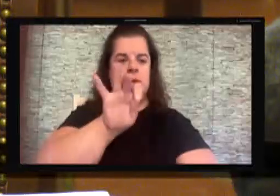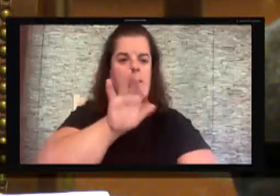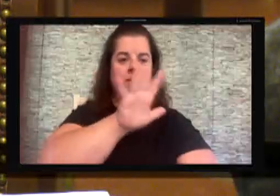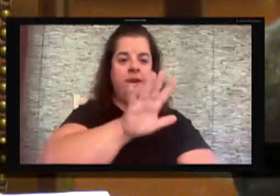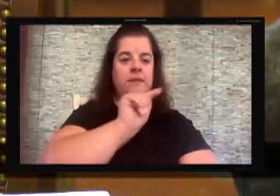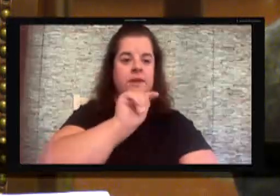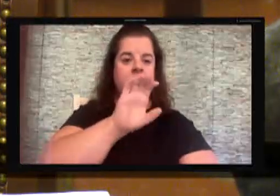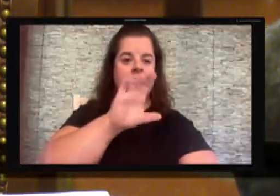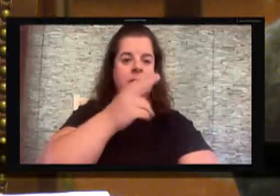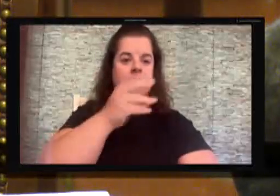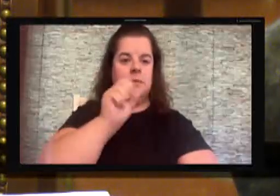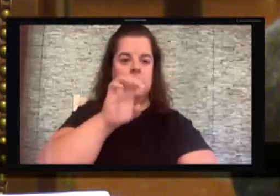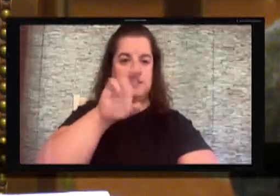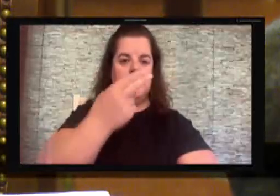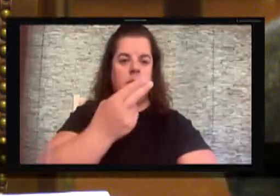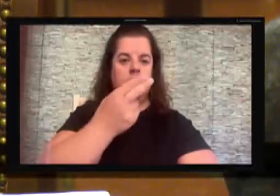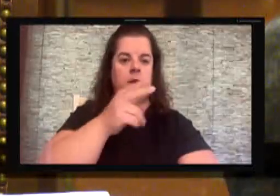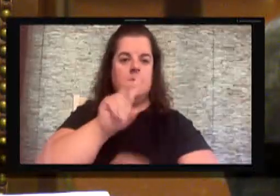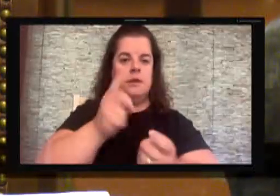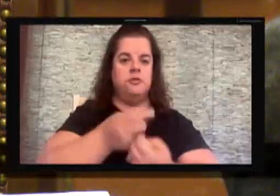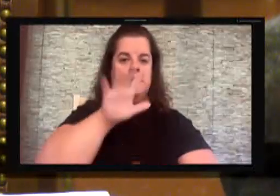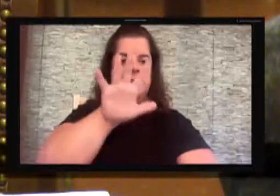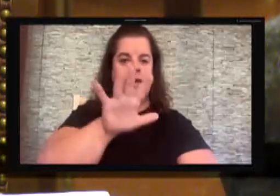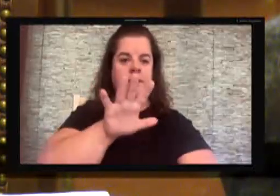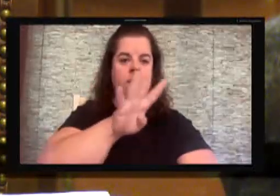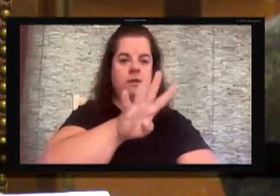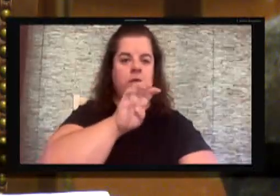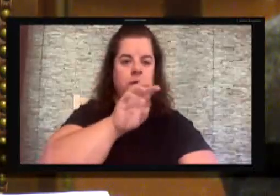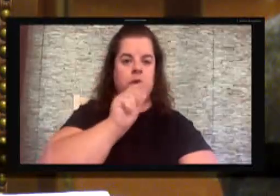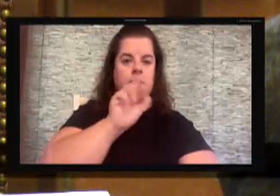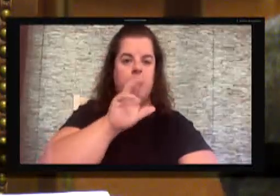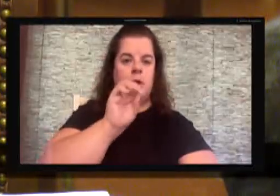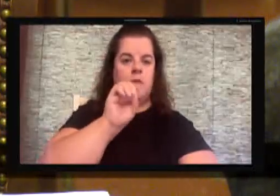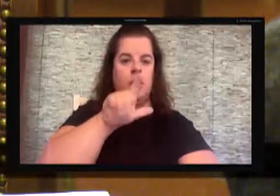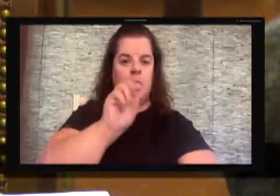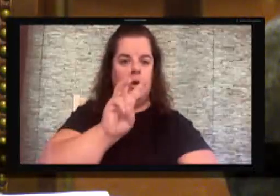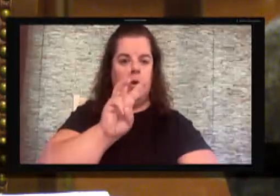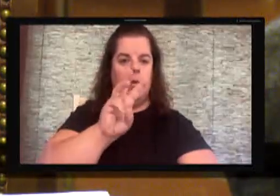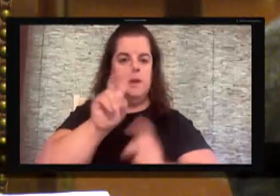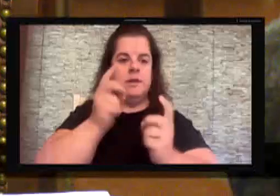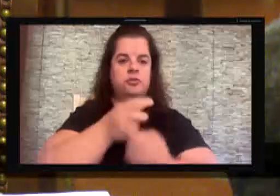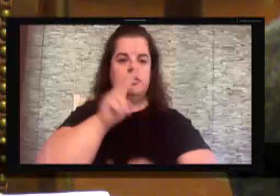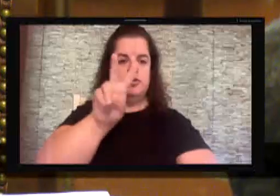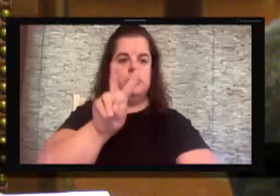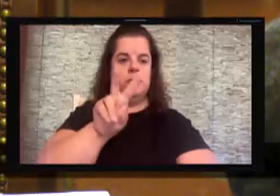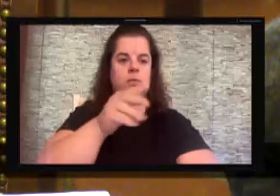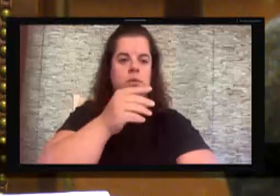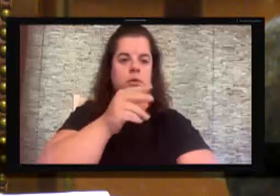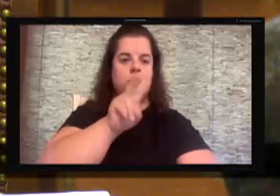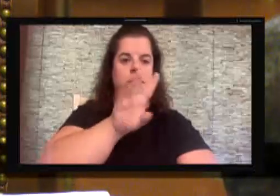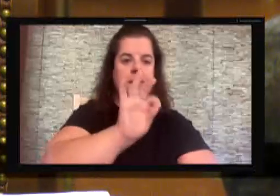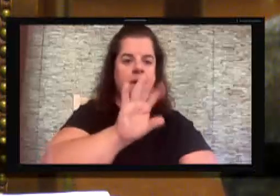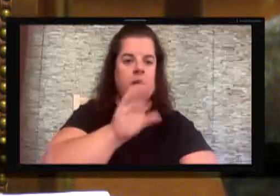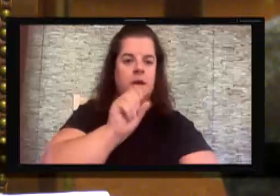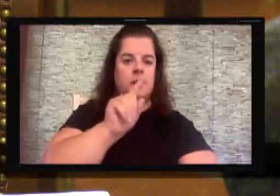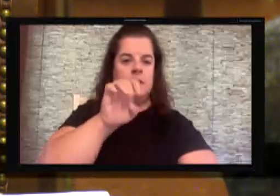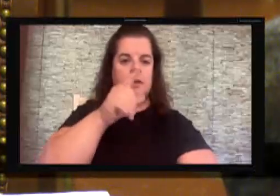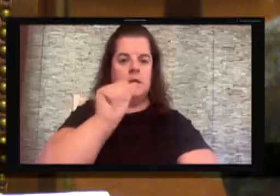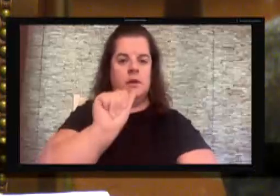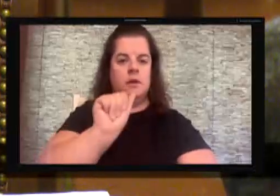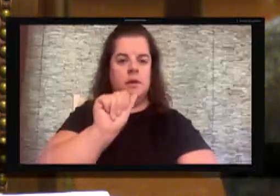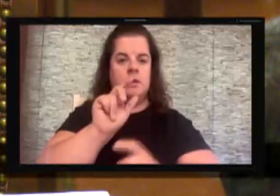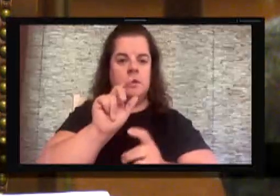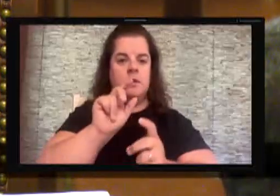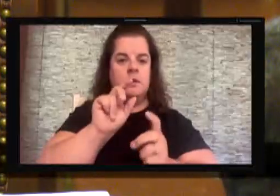5 Tecumseh Street, Council District 5, 400 Marlowe Street, Council District 2, 29 Conestoga Street,